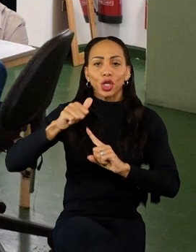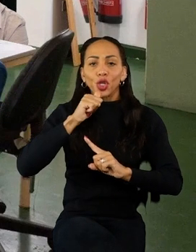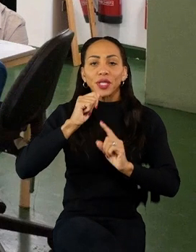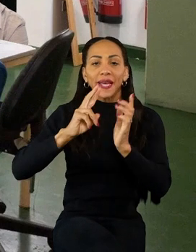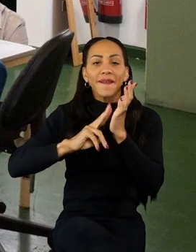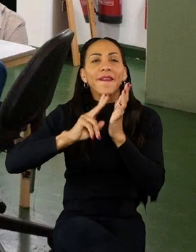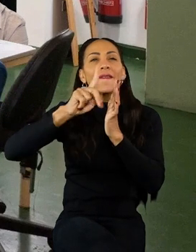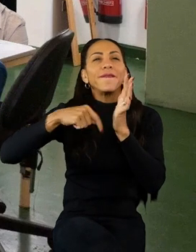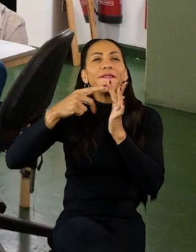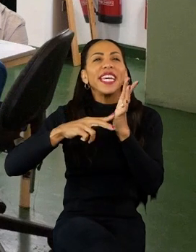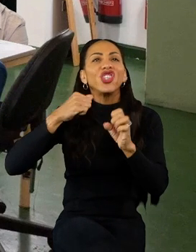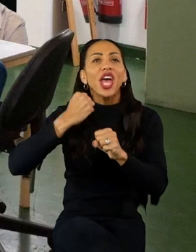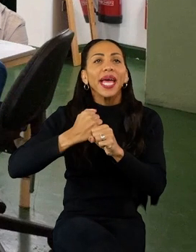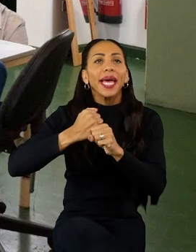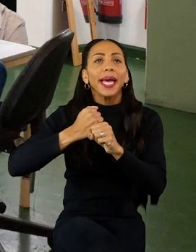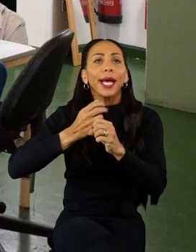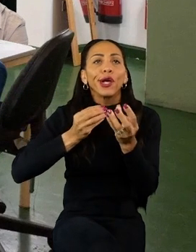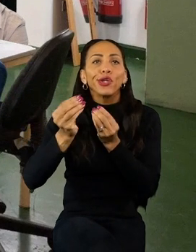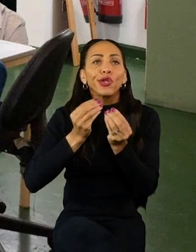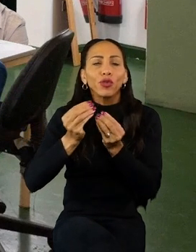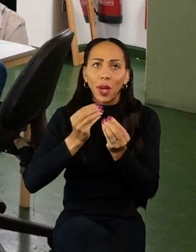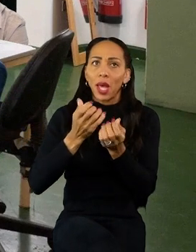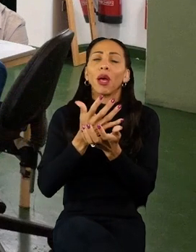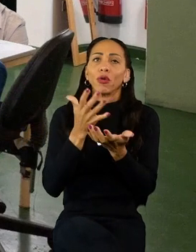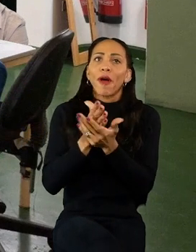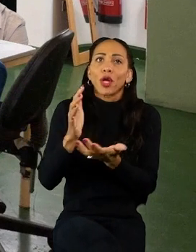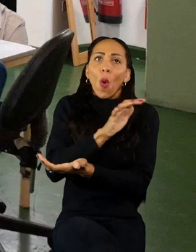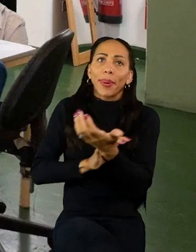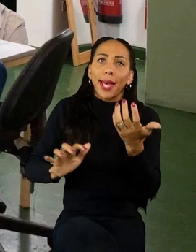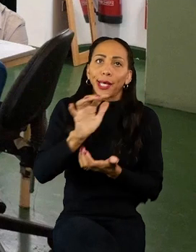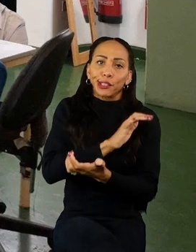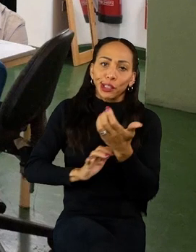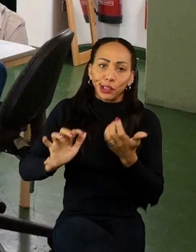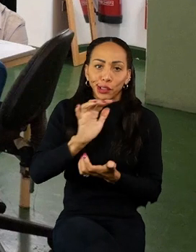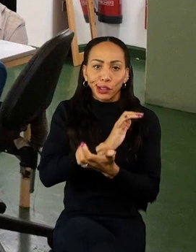hugely complicated with the amount of software we were involved with this.